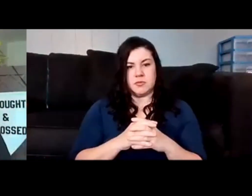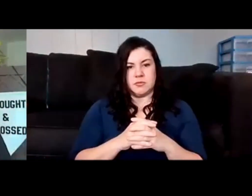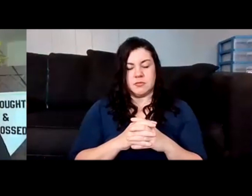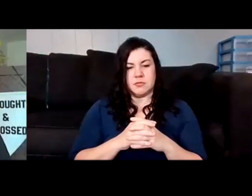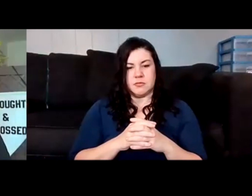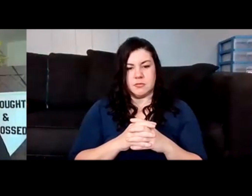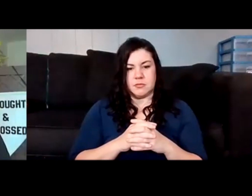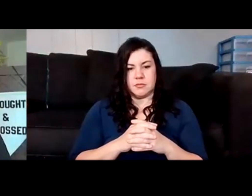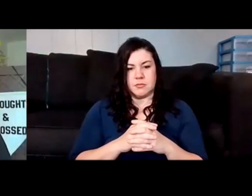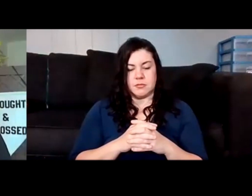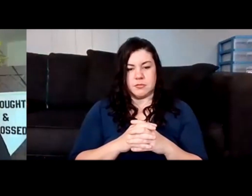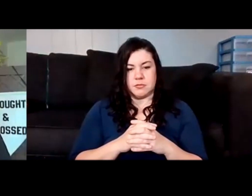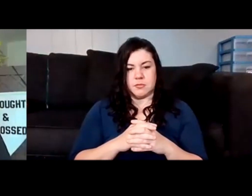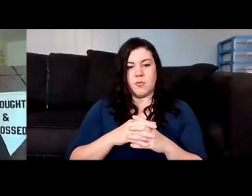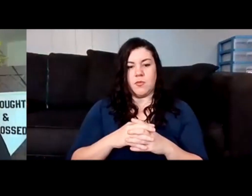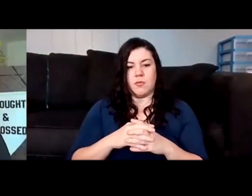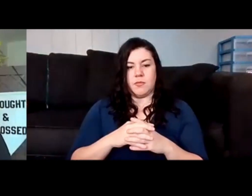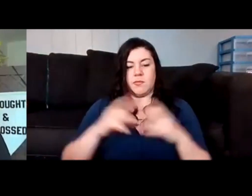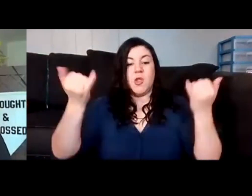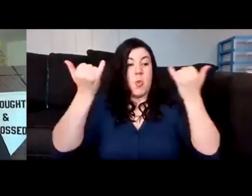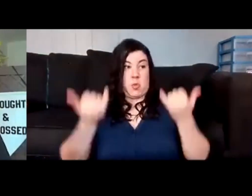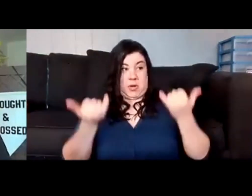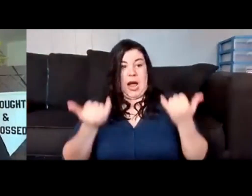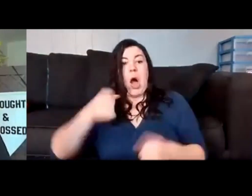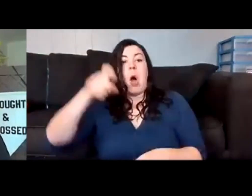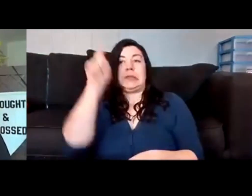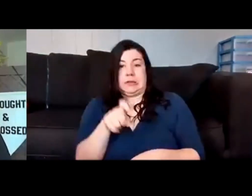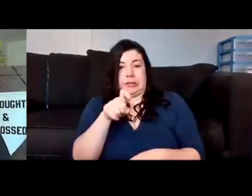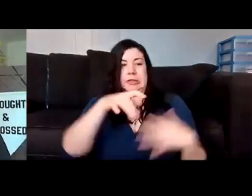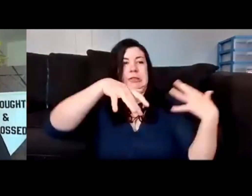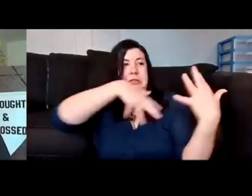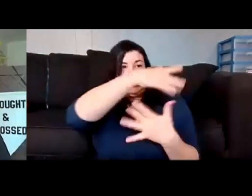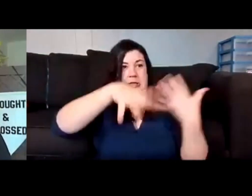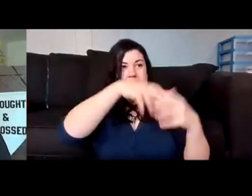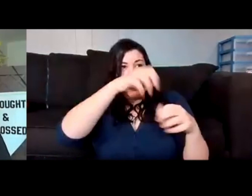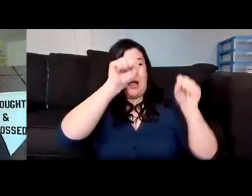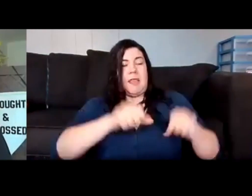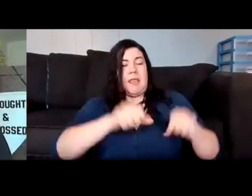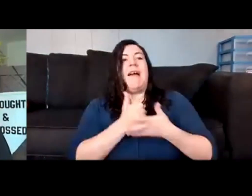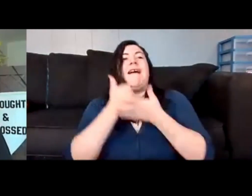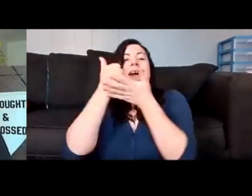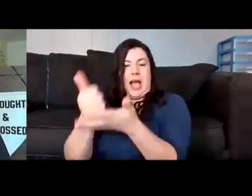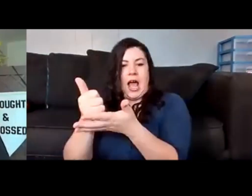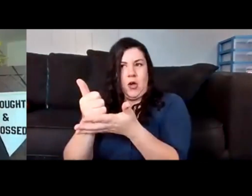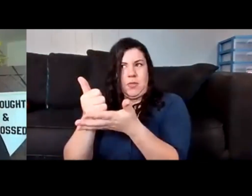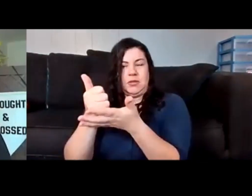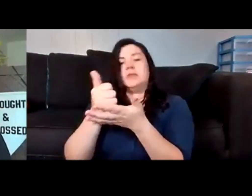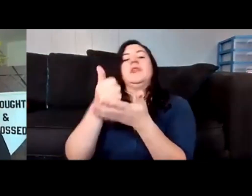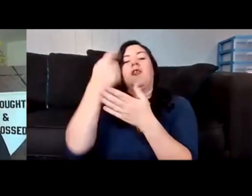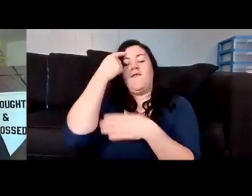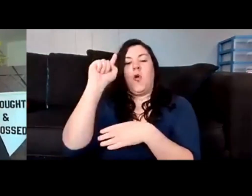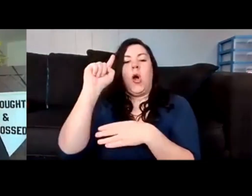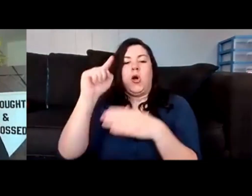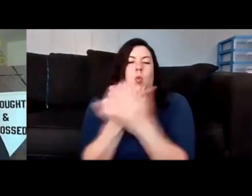do need a society that is grounded in the radical practice of collective care. and I'm stressing it's a radical practice. We're getting into the roots